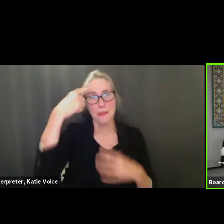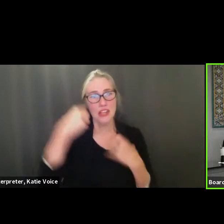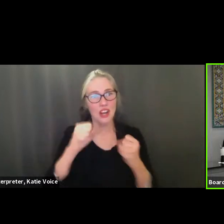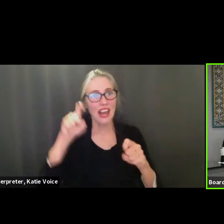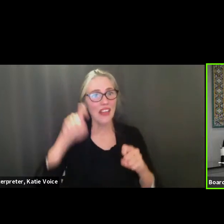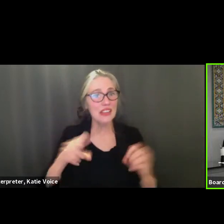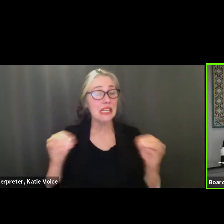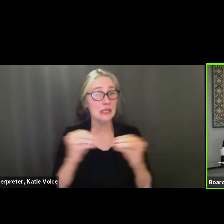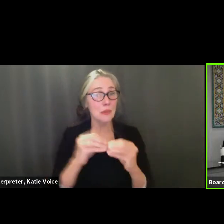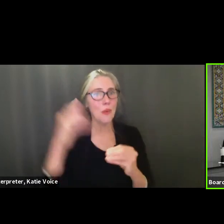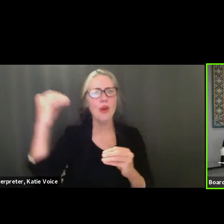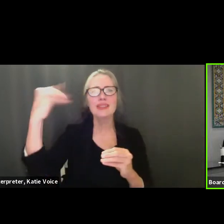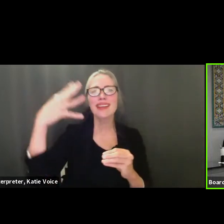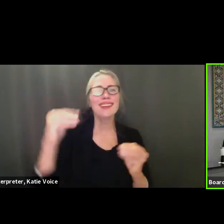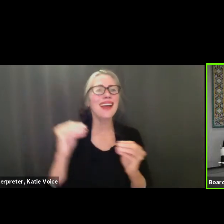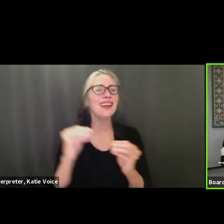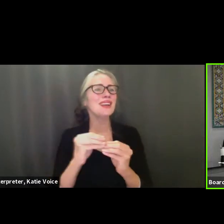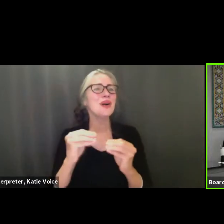unashamed conversation.